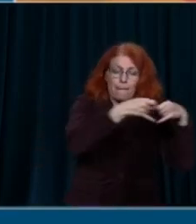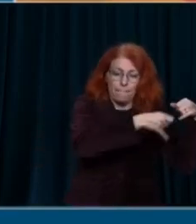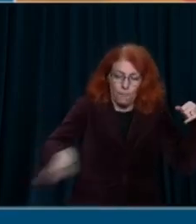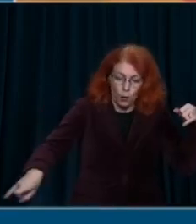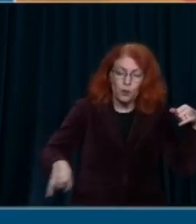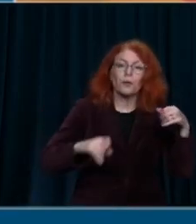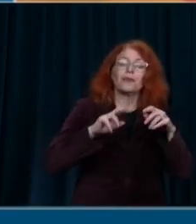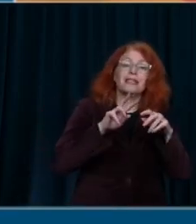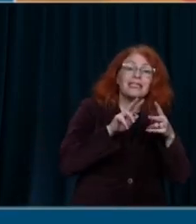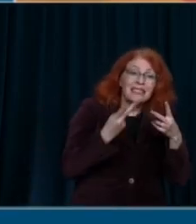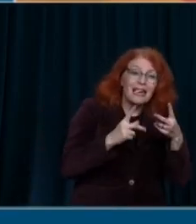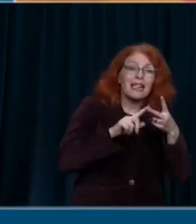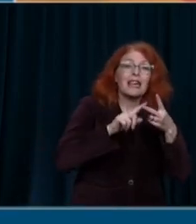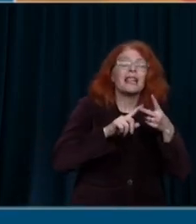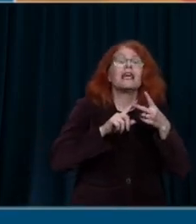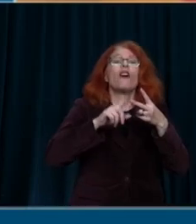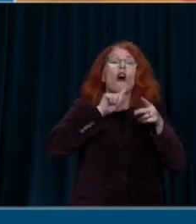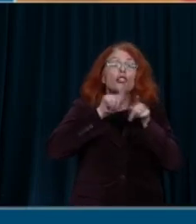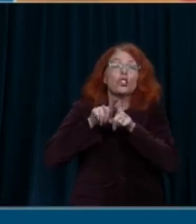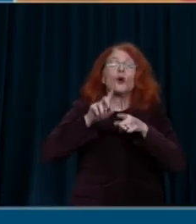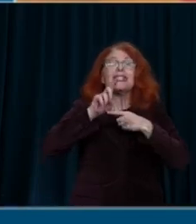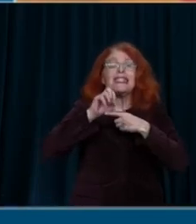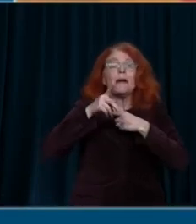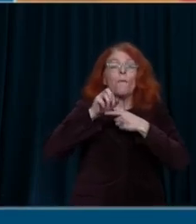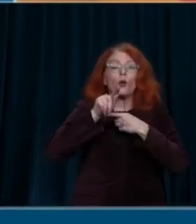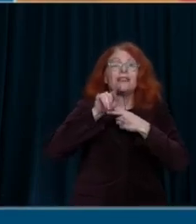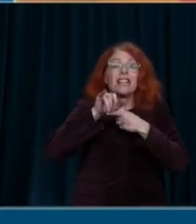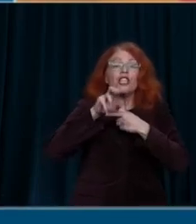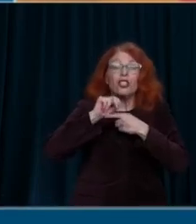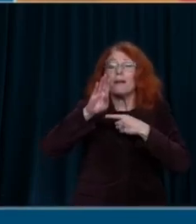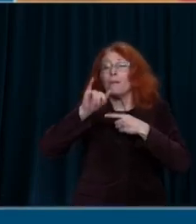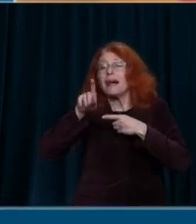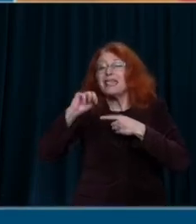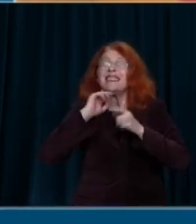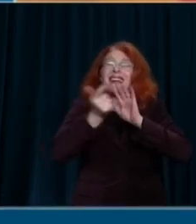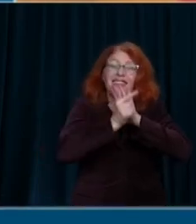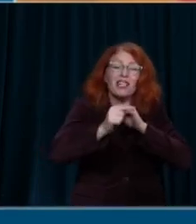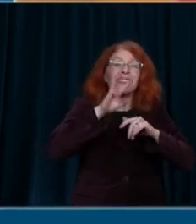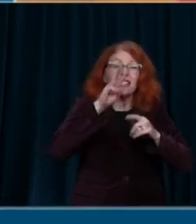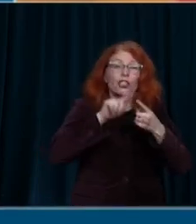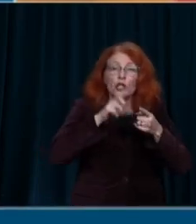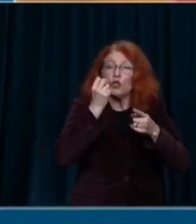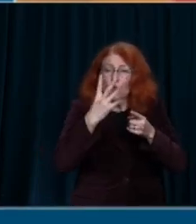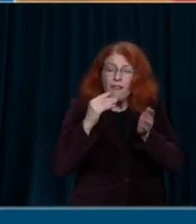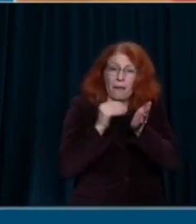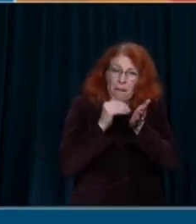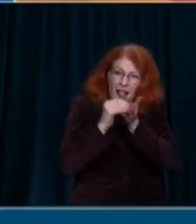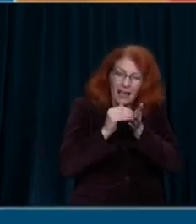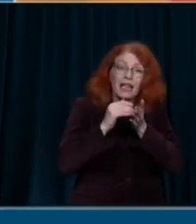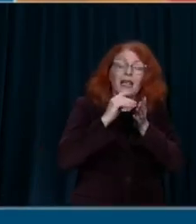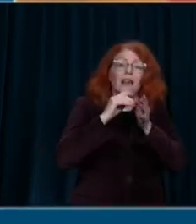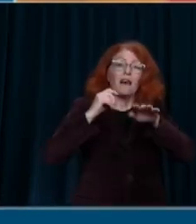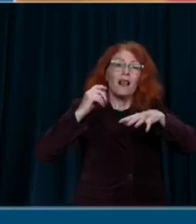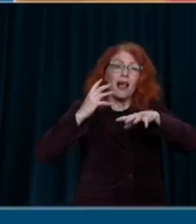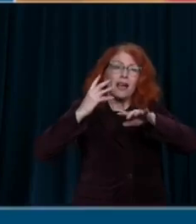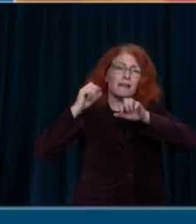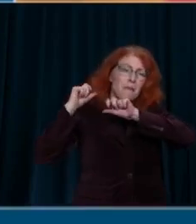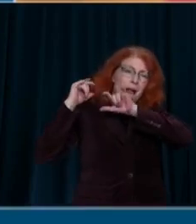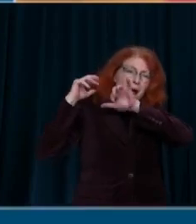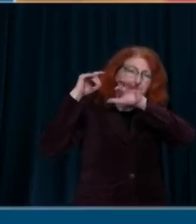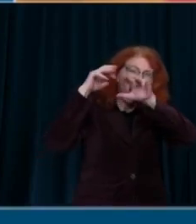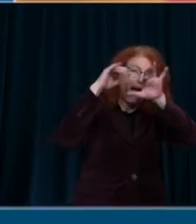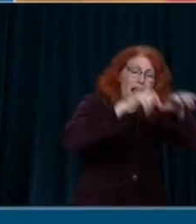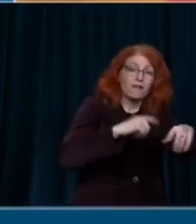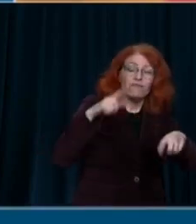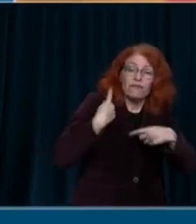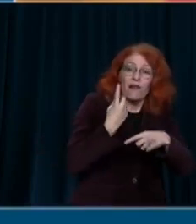two, I call for a deportation of Biden's illegals. We've had 6 to 12 million come across the border in the last 4 to 5